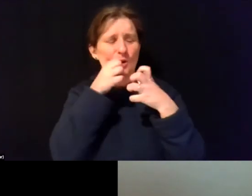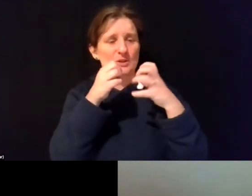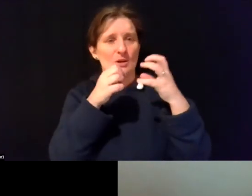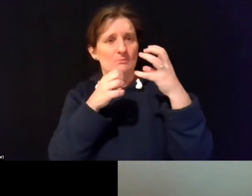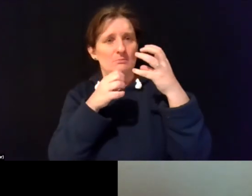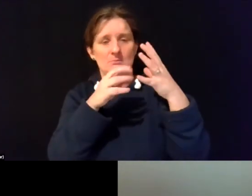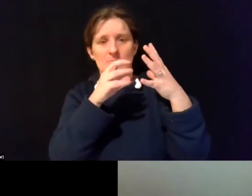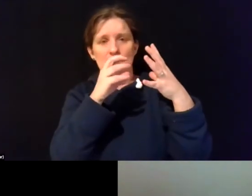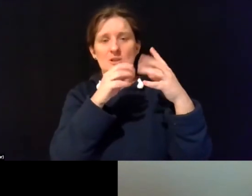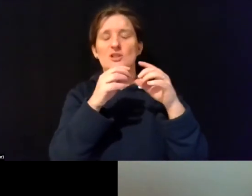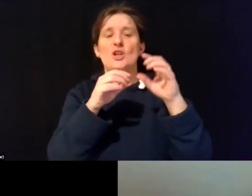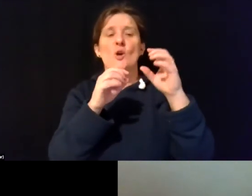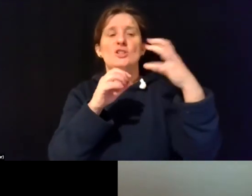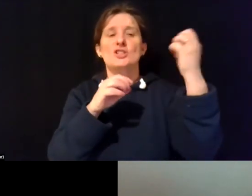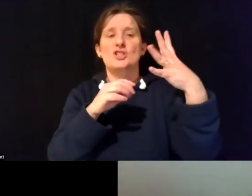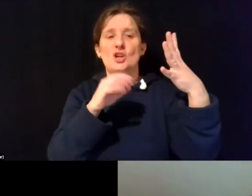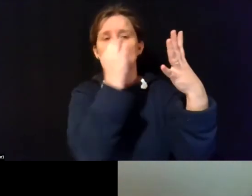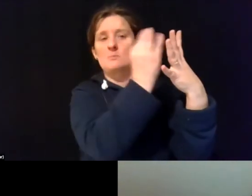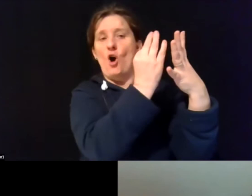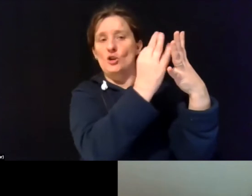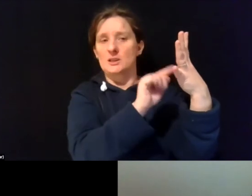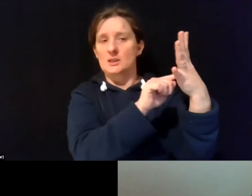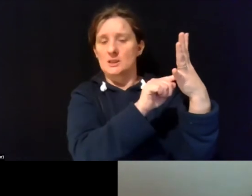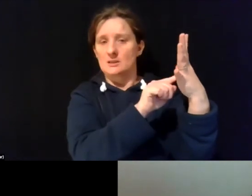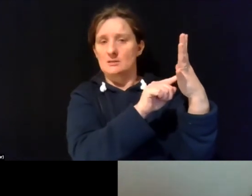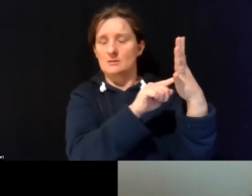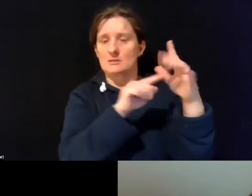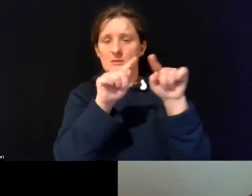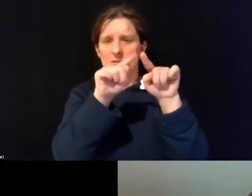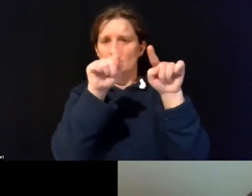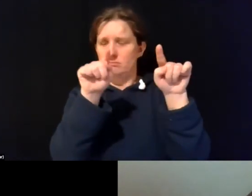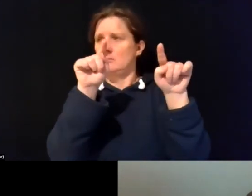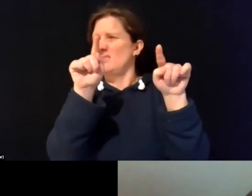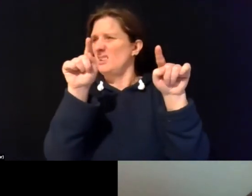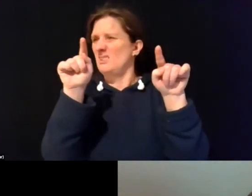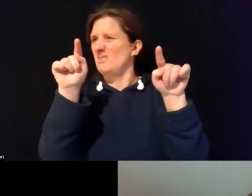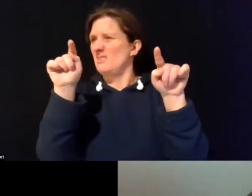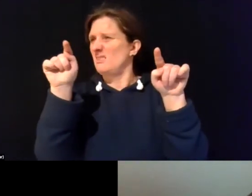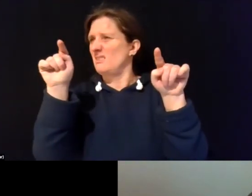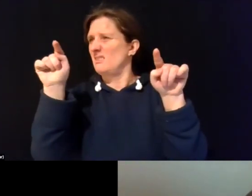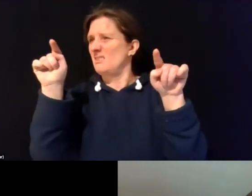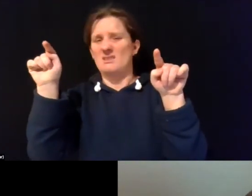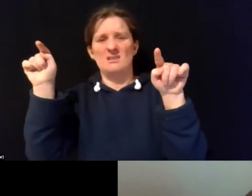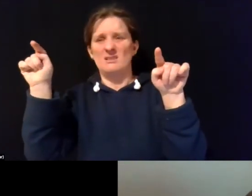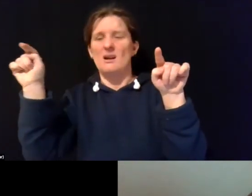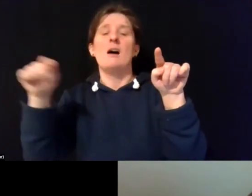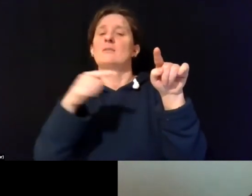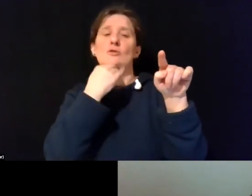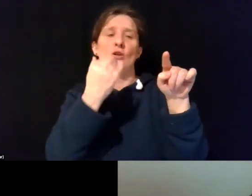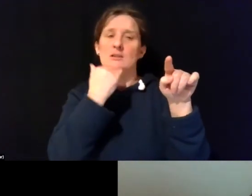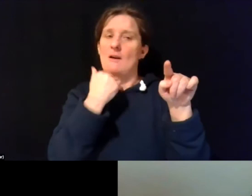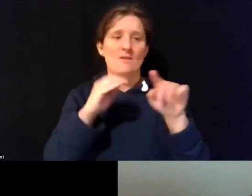sunspots don't last very long. So this is why seeing one blip is generally not enough to claim a